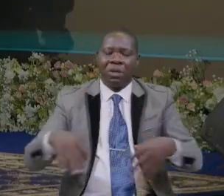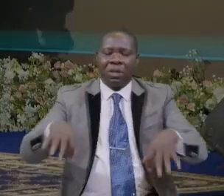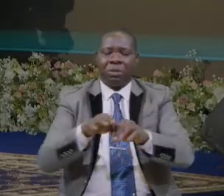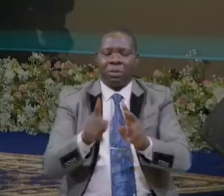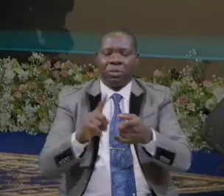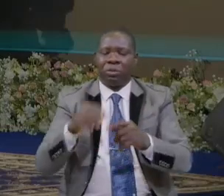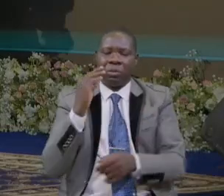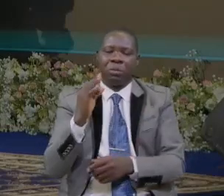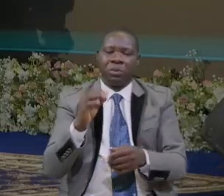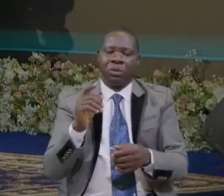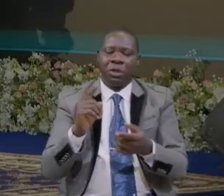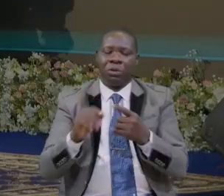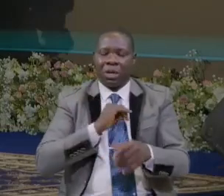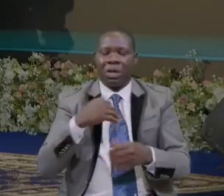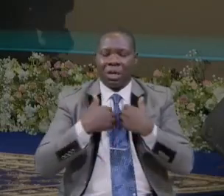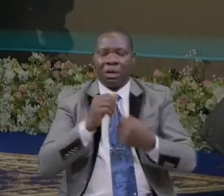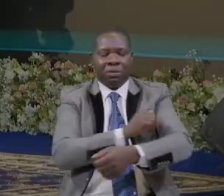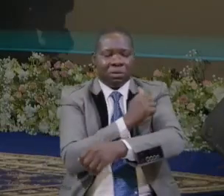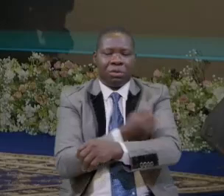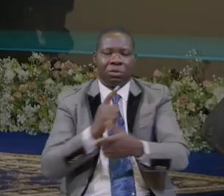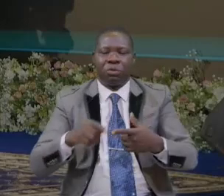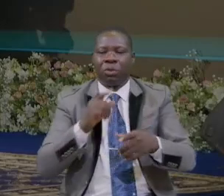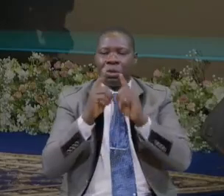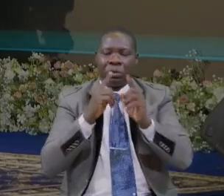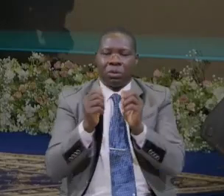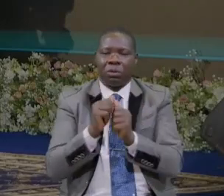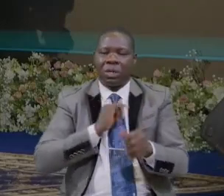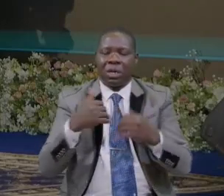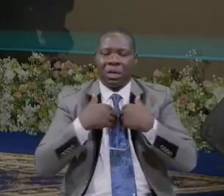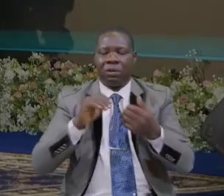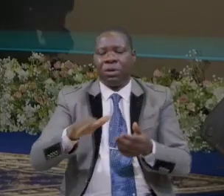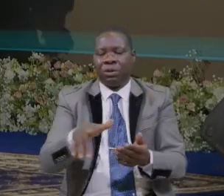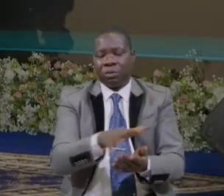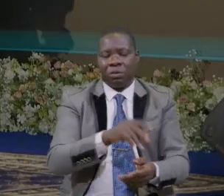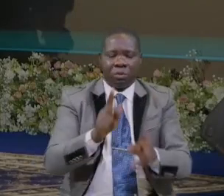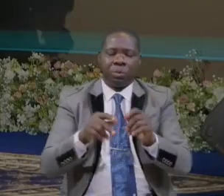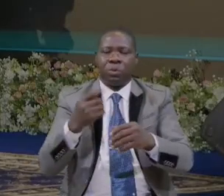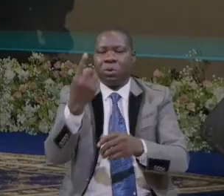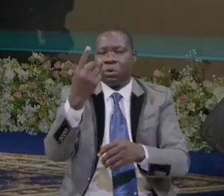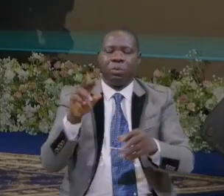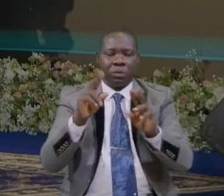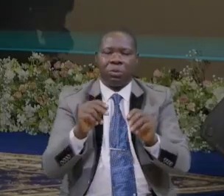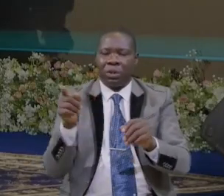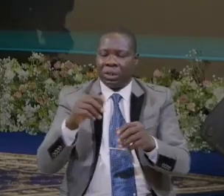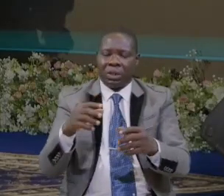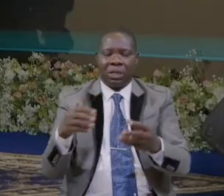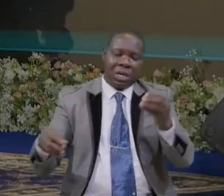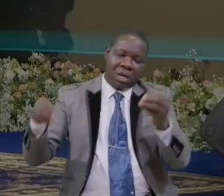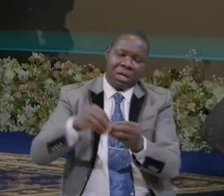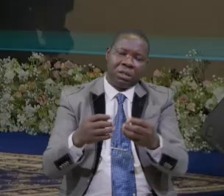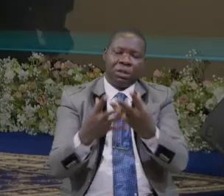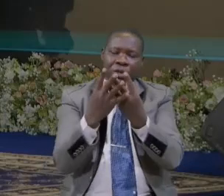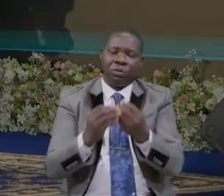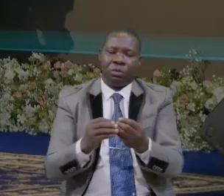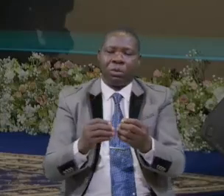authorities to deal with. I have those people up at home. He added solution, supernatural solution, to